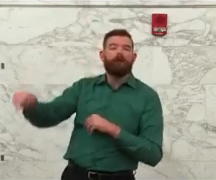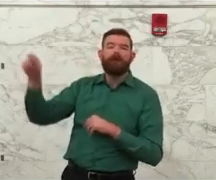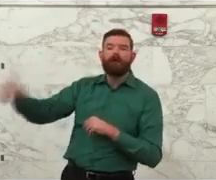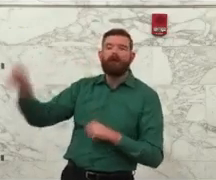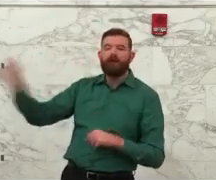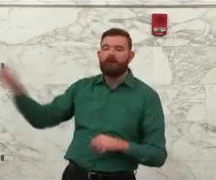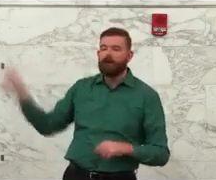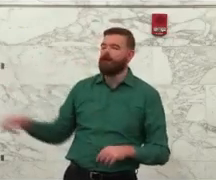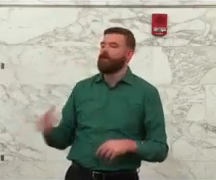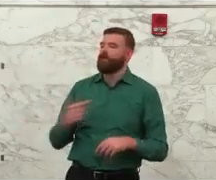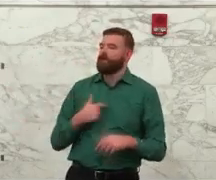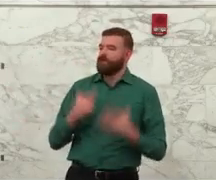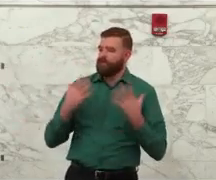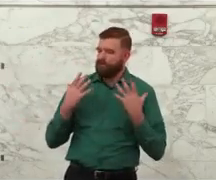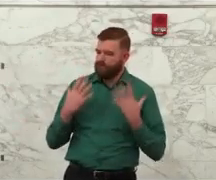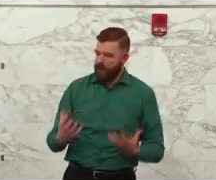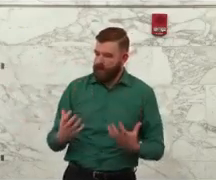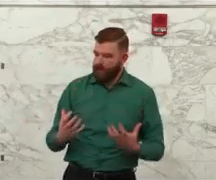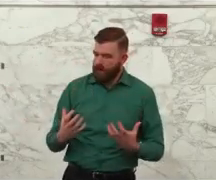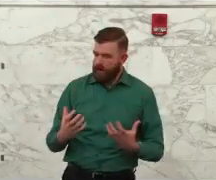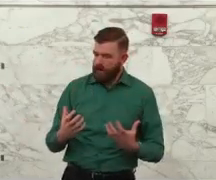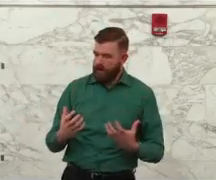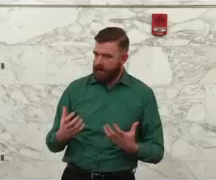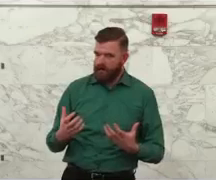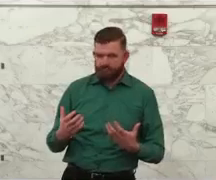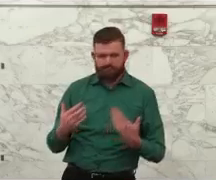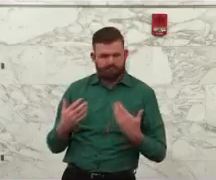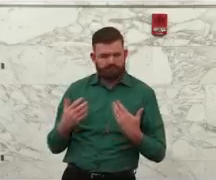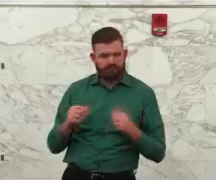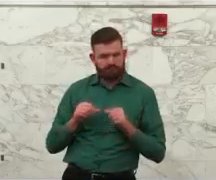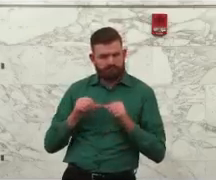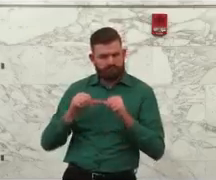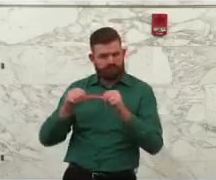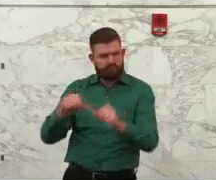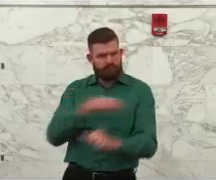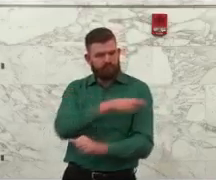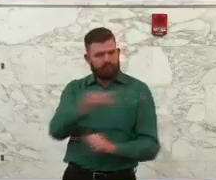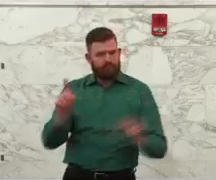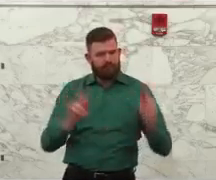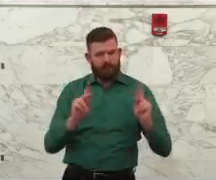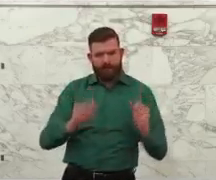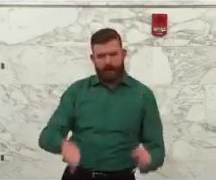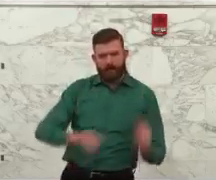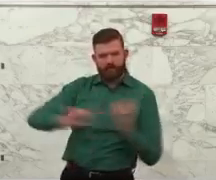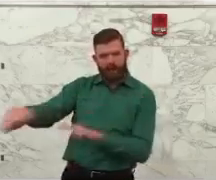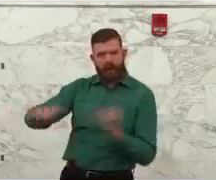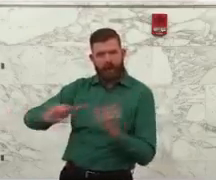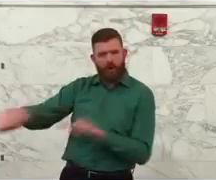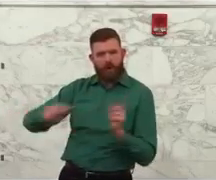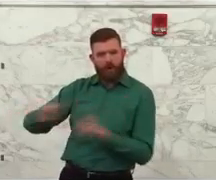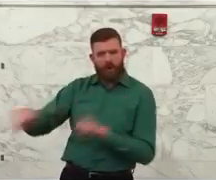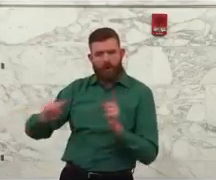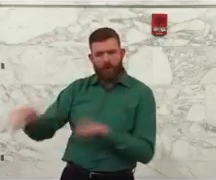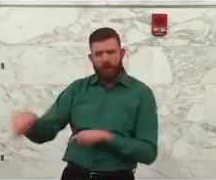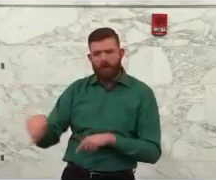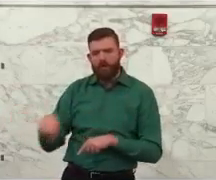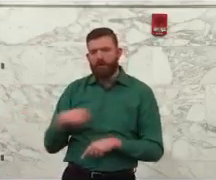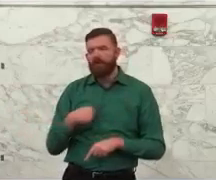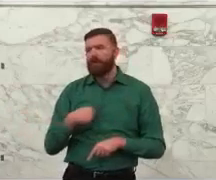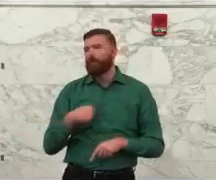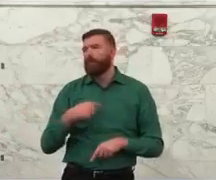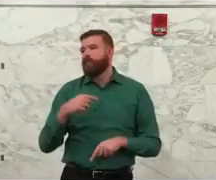to long-term care. I mentioned that thank you for that. I mentioned I spoke to Governor Inslee yesterday, who's somebody I know well over the years, but